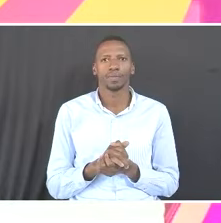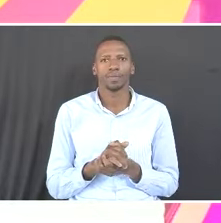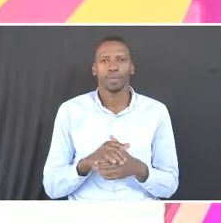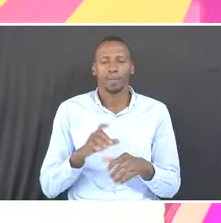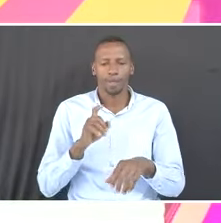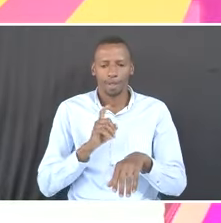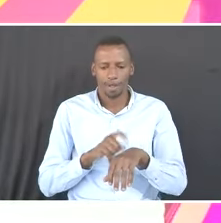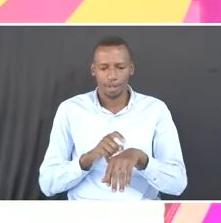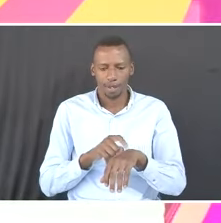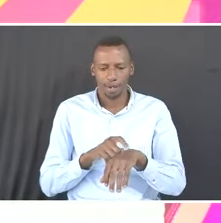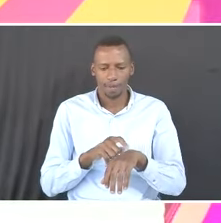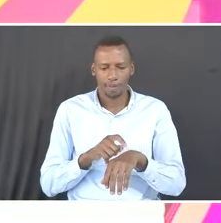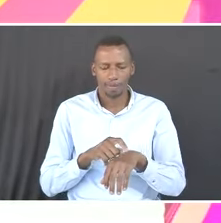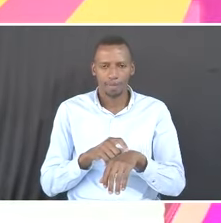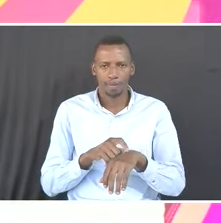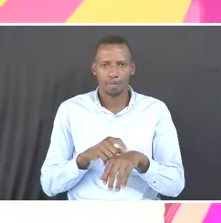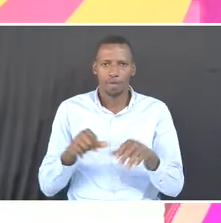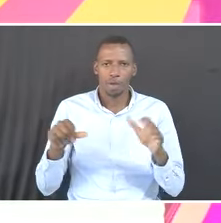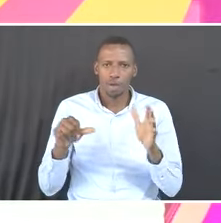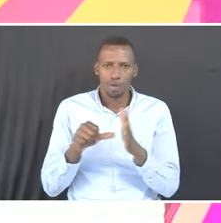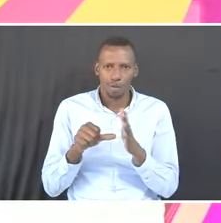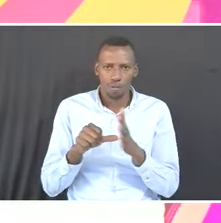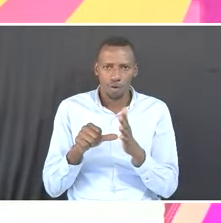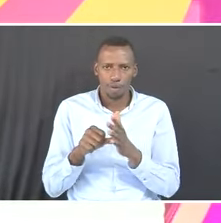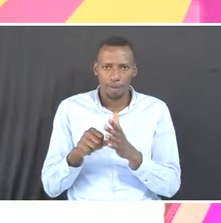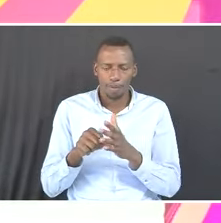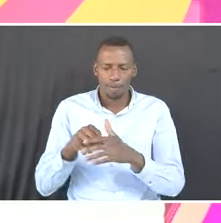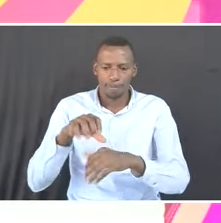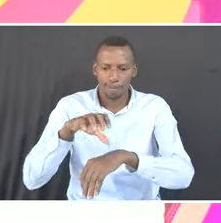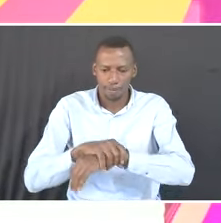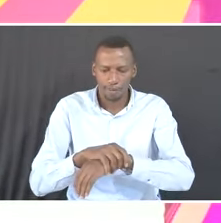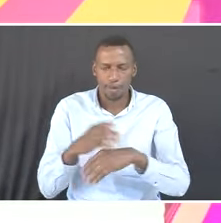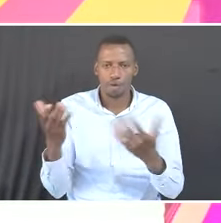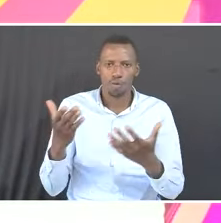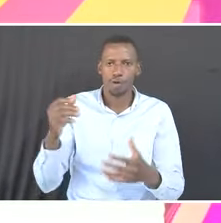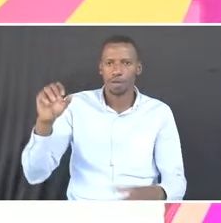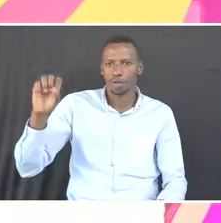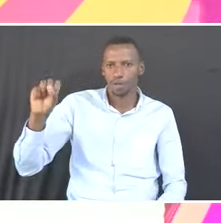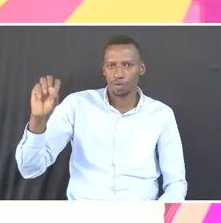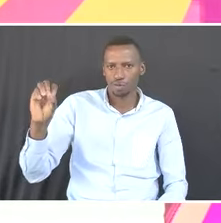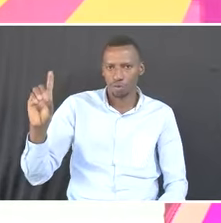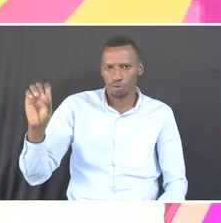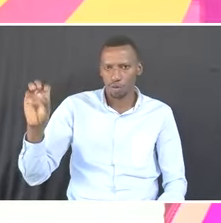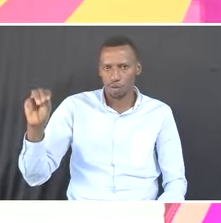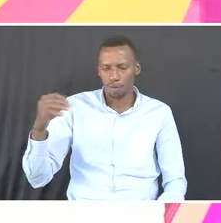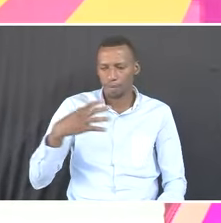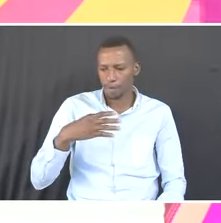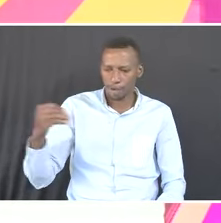When a problem was found in Sodom and Gomorrah,